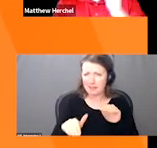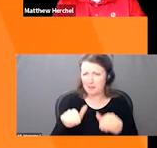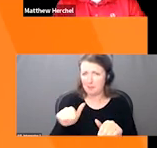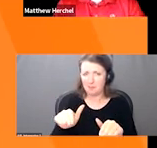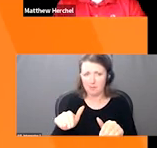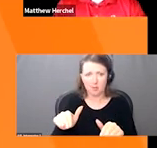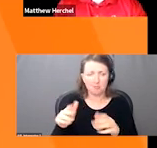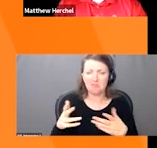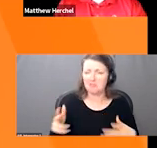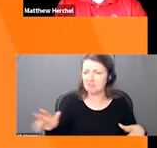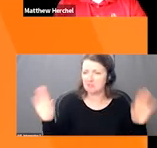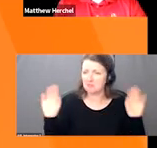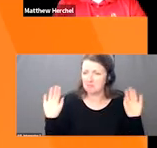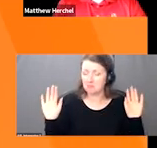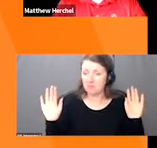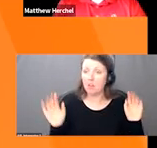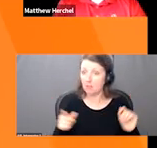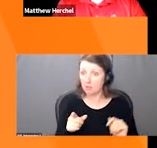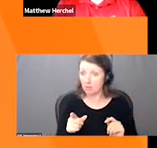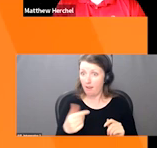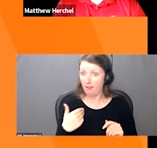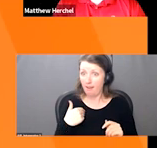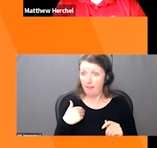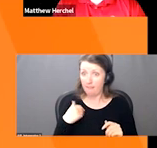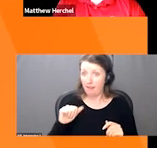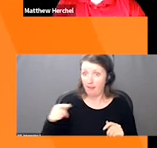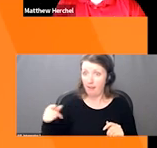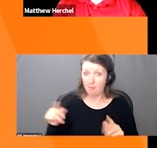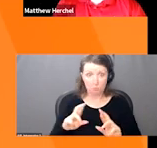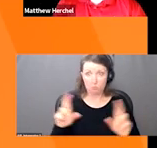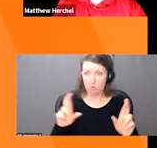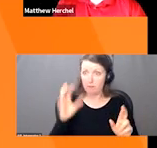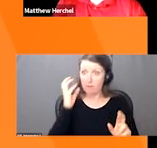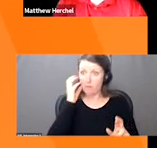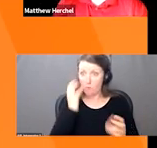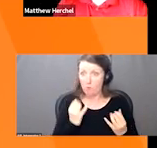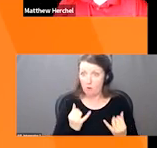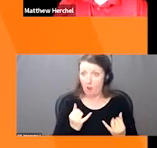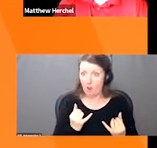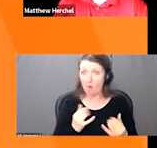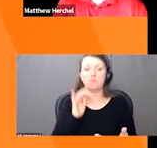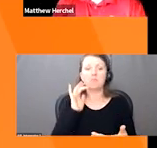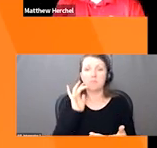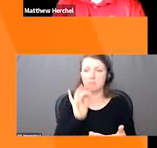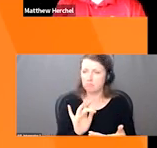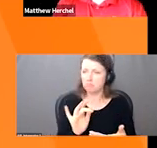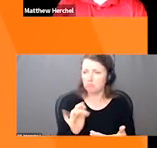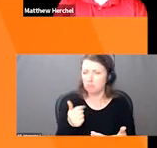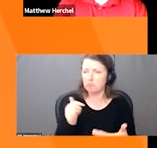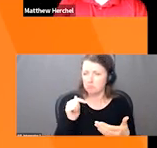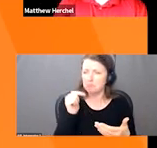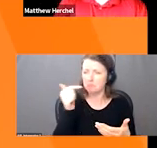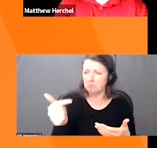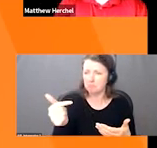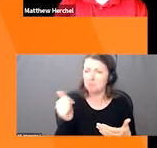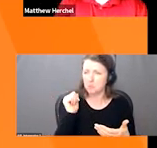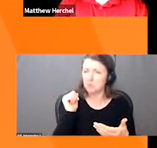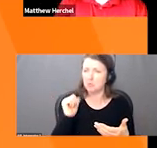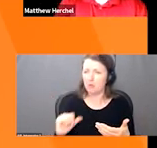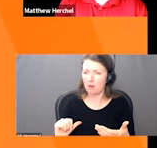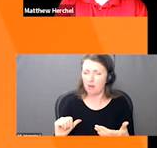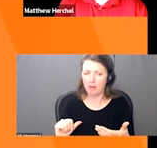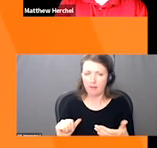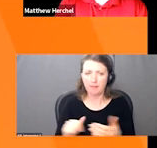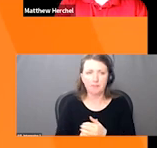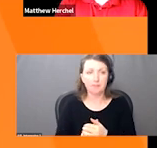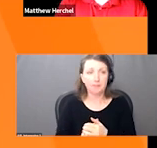you've got the LinkedIn app on your phone, check that out really quick. It's pretty cool. It's a little hidden feature that we use all the time. Search